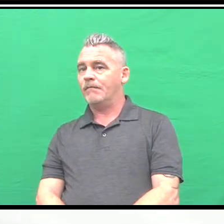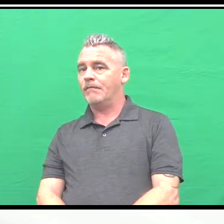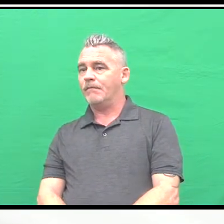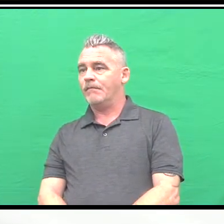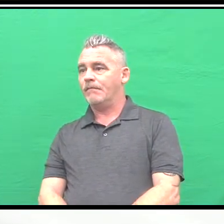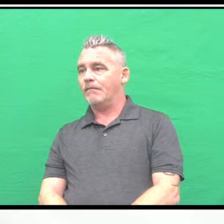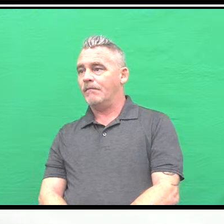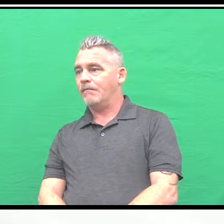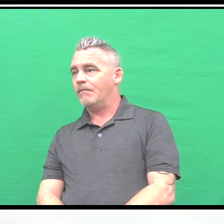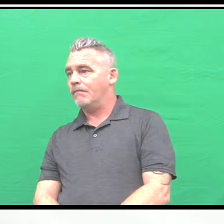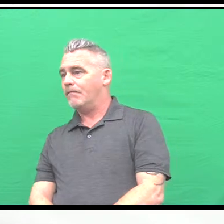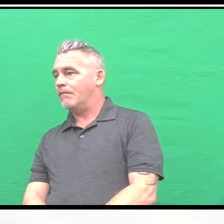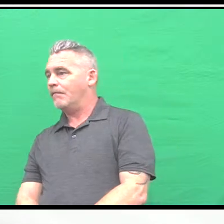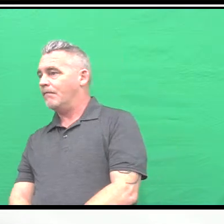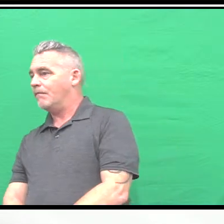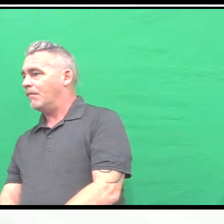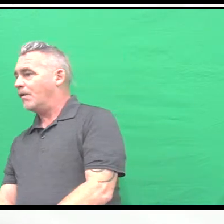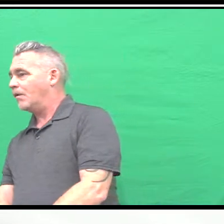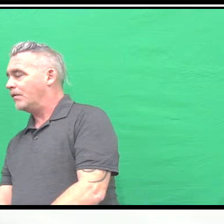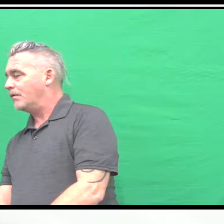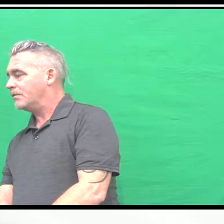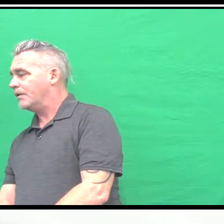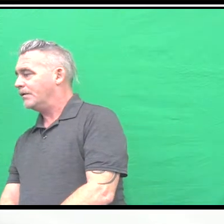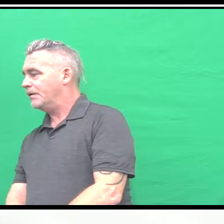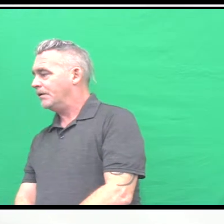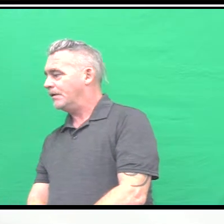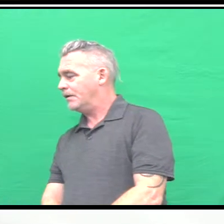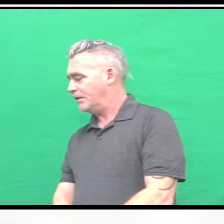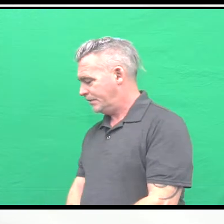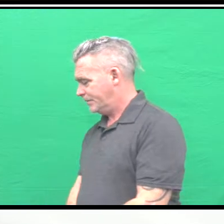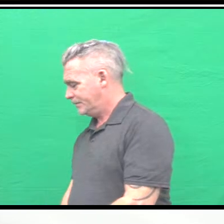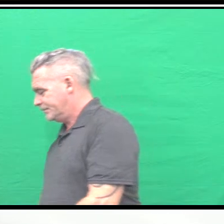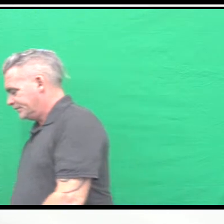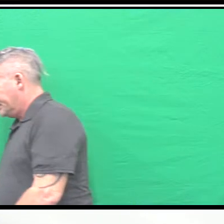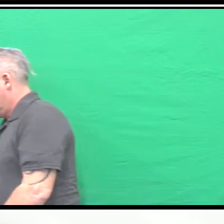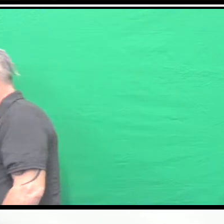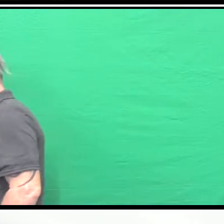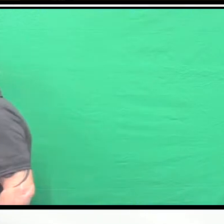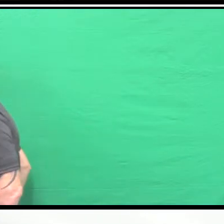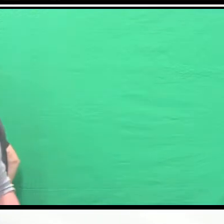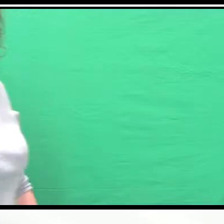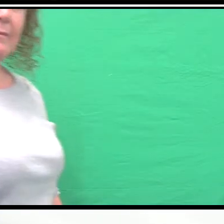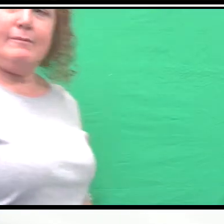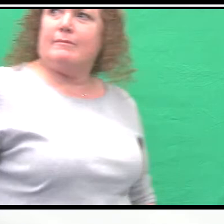Next, we have from Palm Springs High School, Kiona Corona.